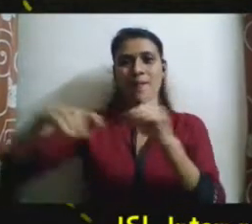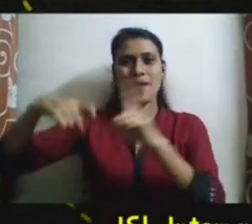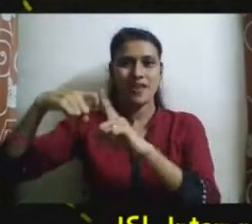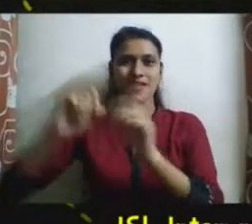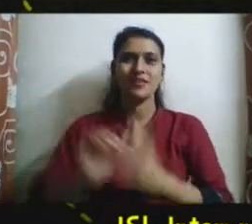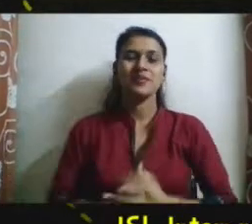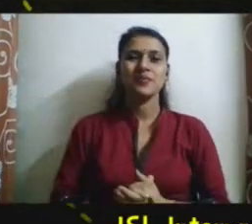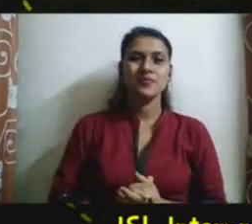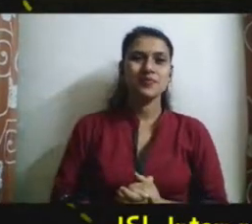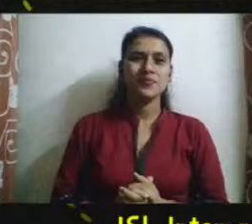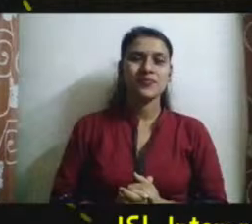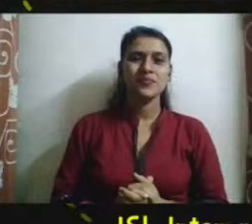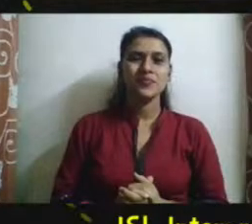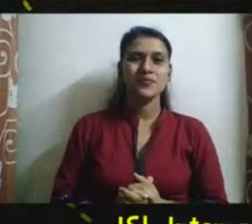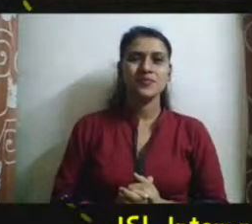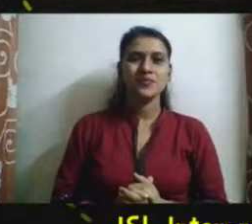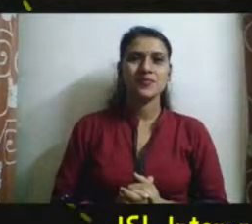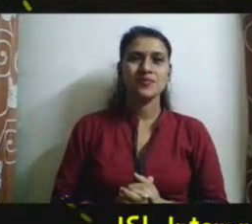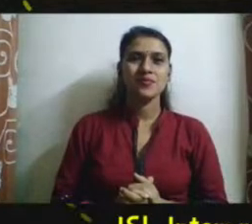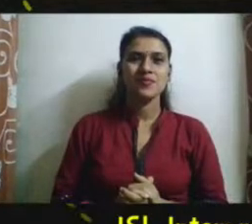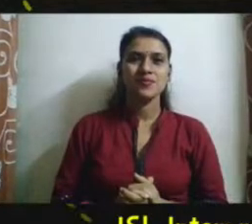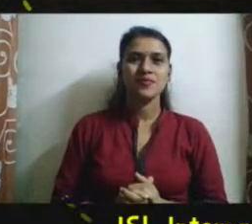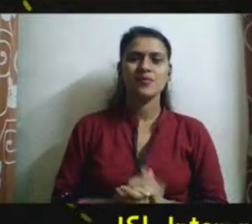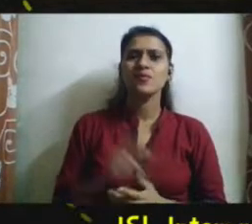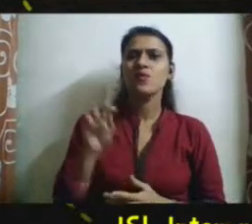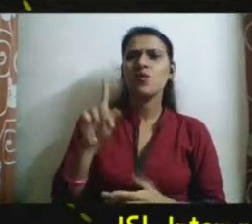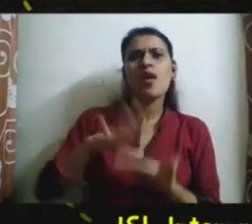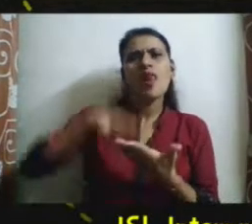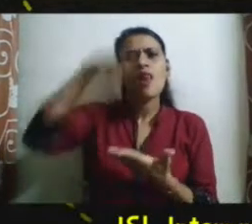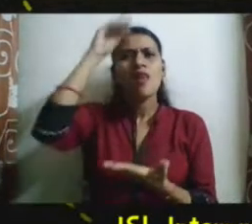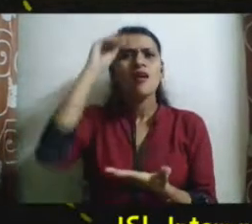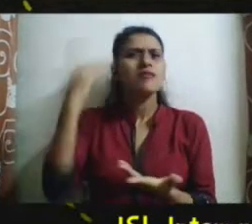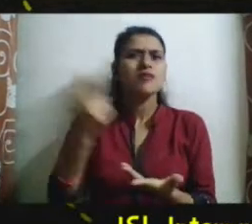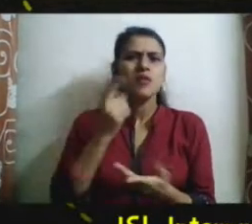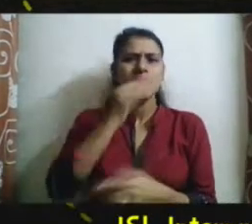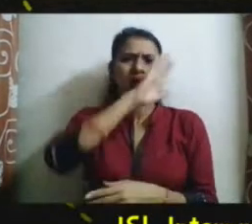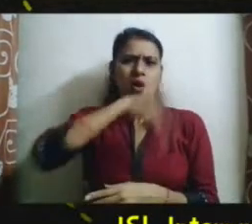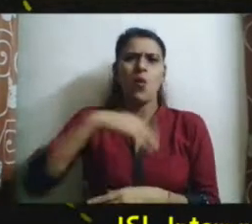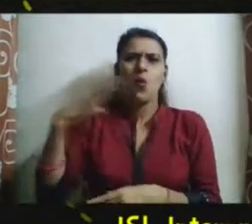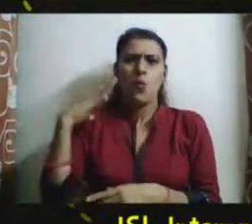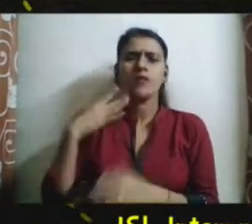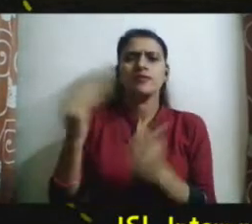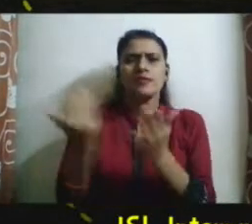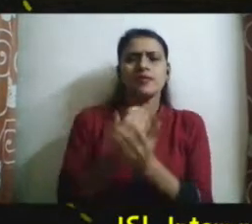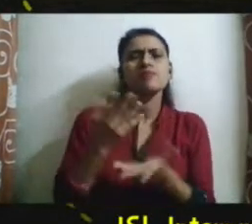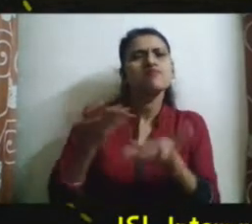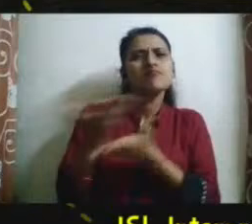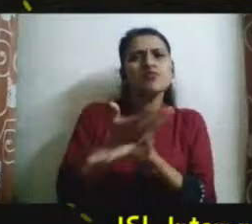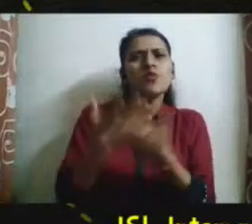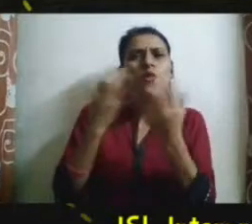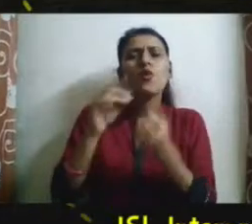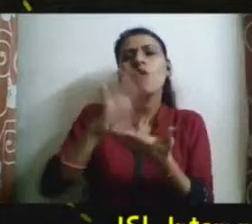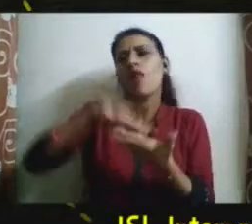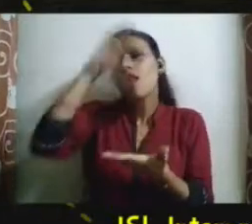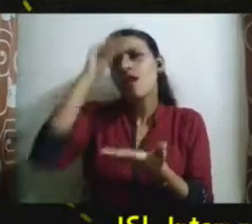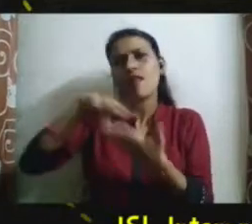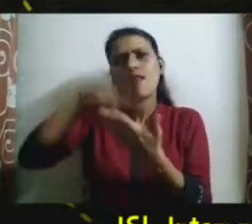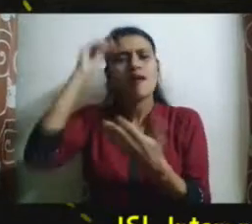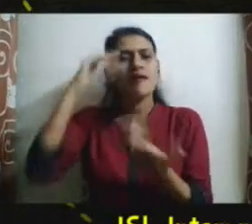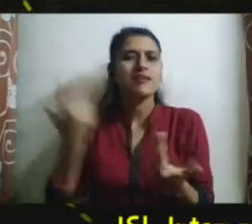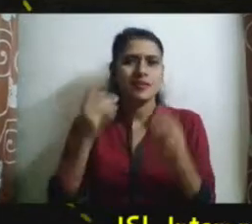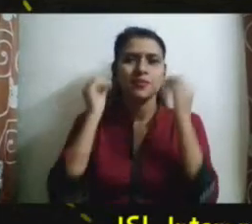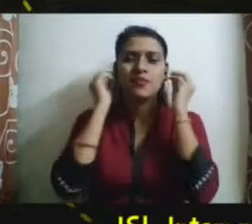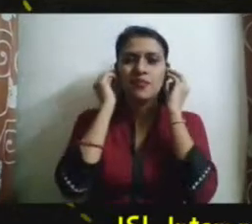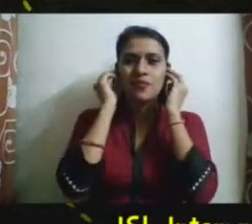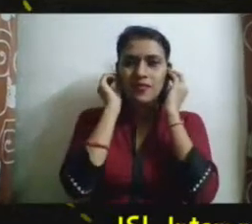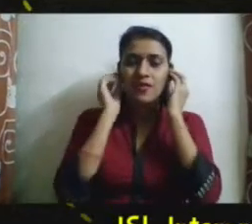Manak, what's the one thing you've learned from Love, Sex, and Data while we wait for people to come in? The one thing, there's so many things that I've learned from Love,